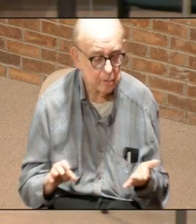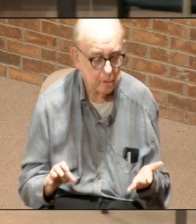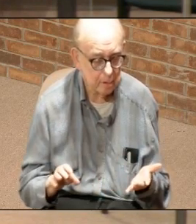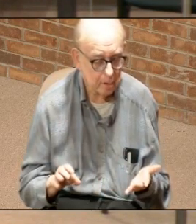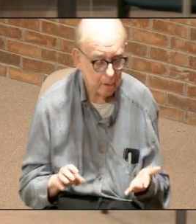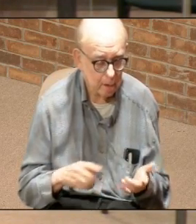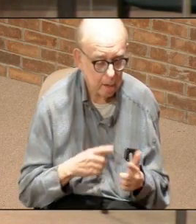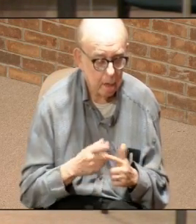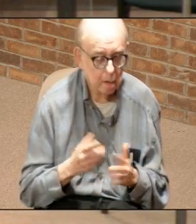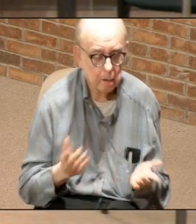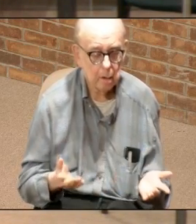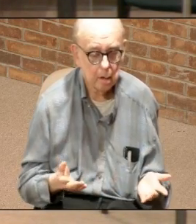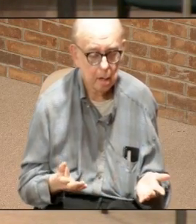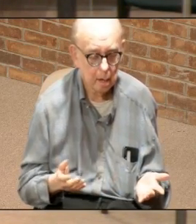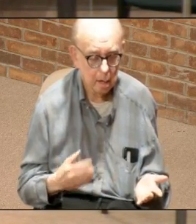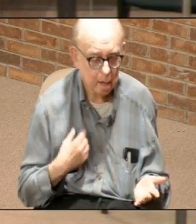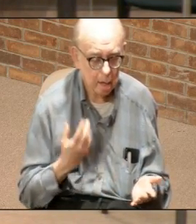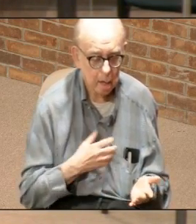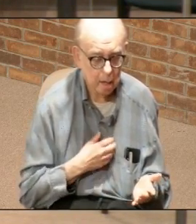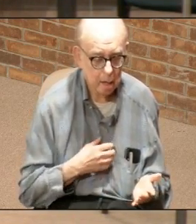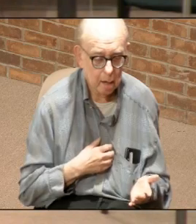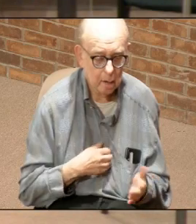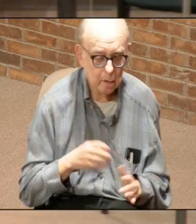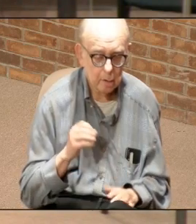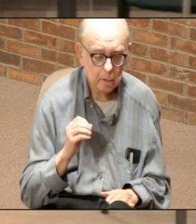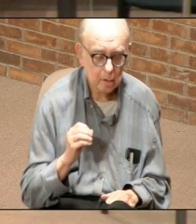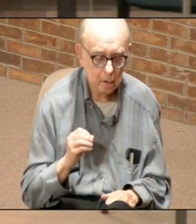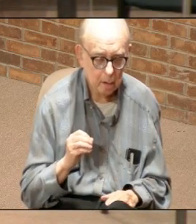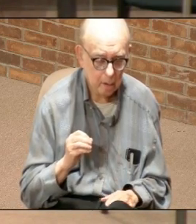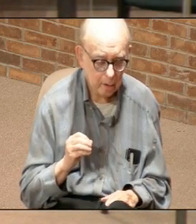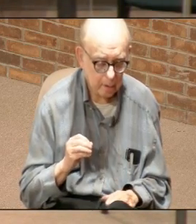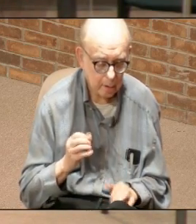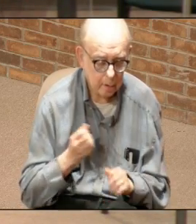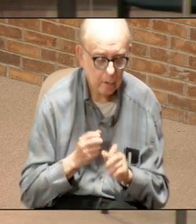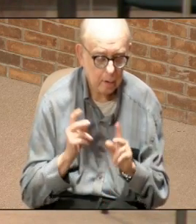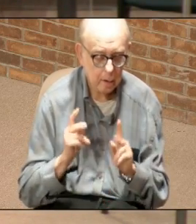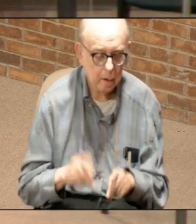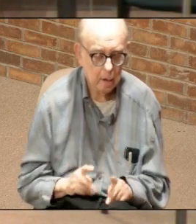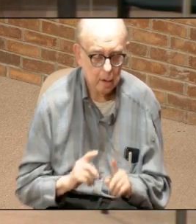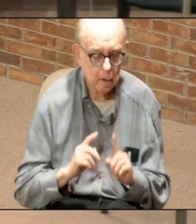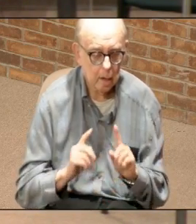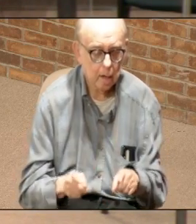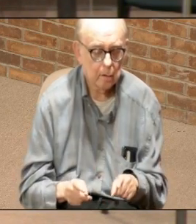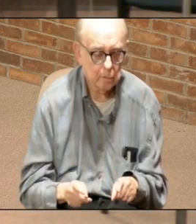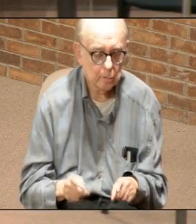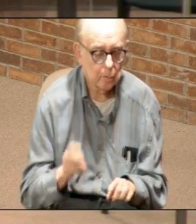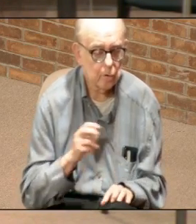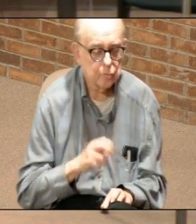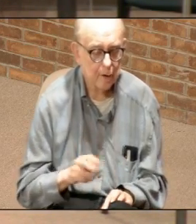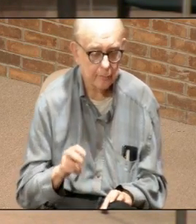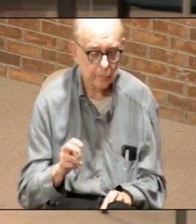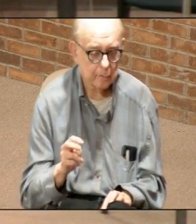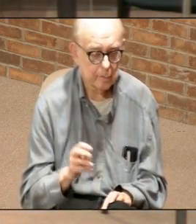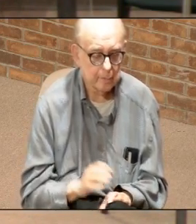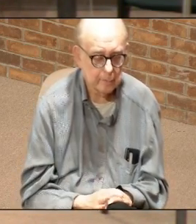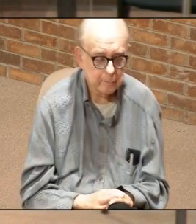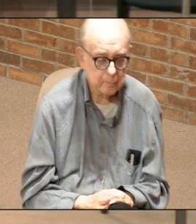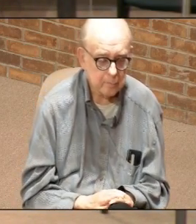And then we're going to drop it, and everybody's going to go travel.